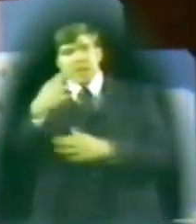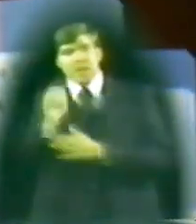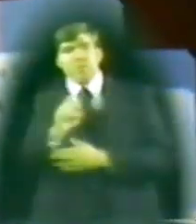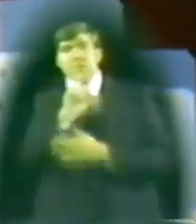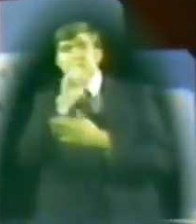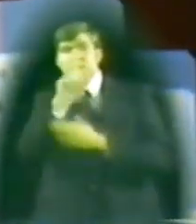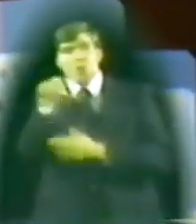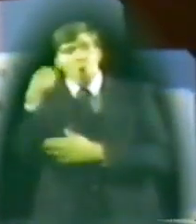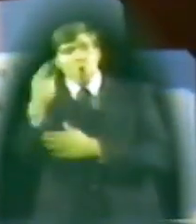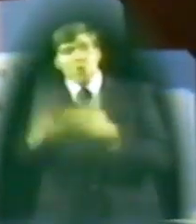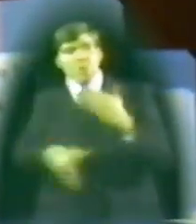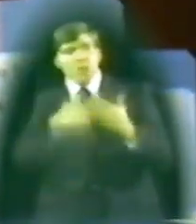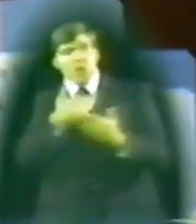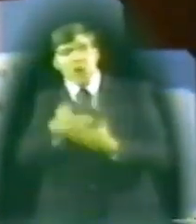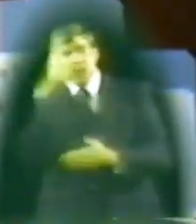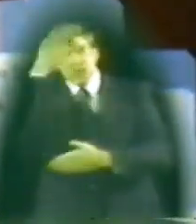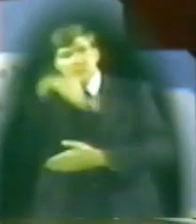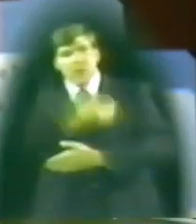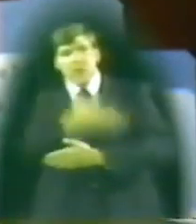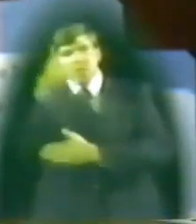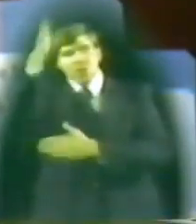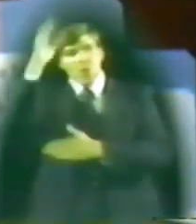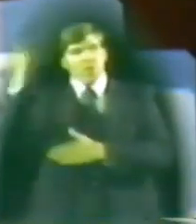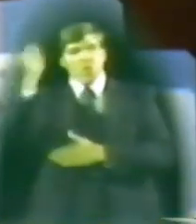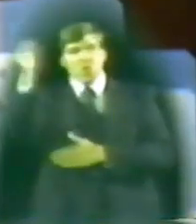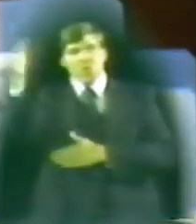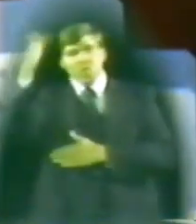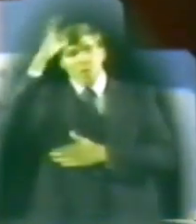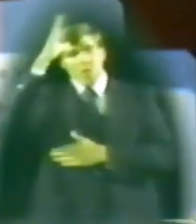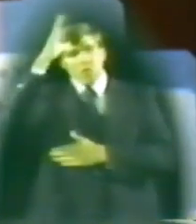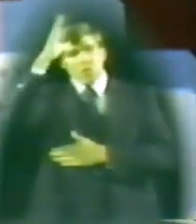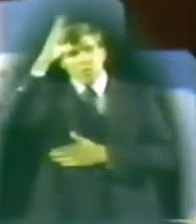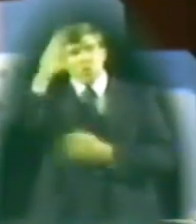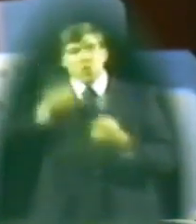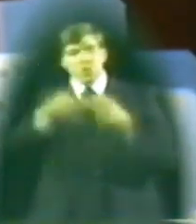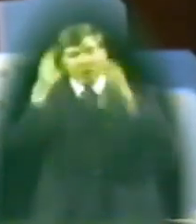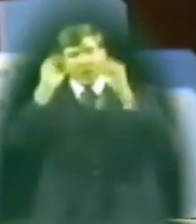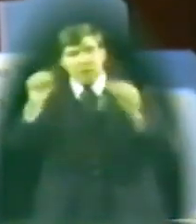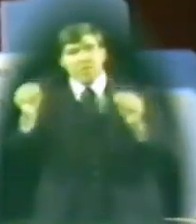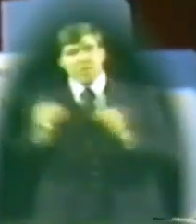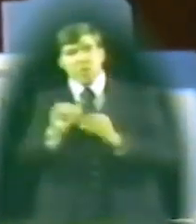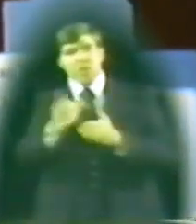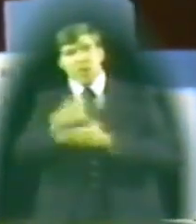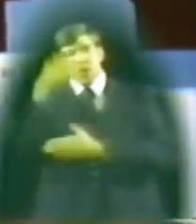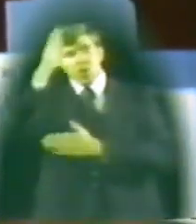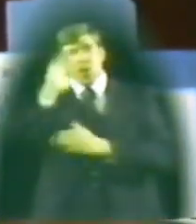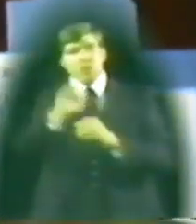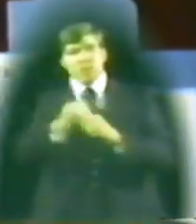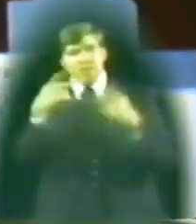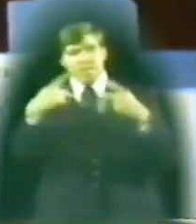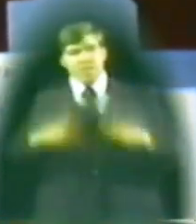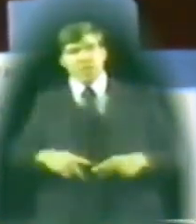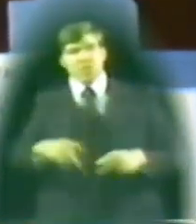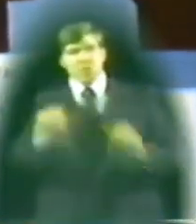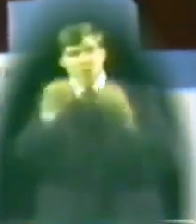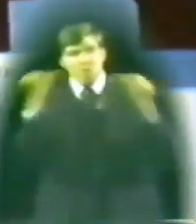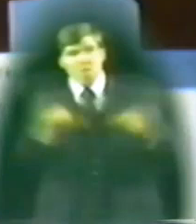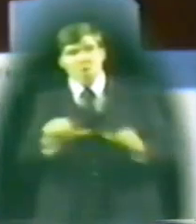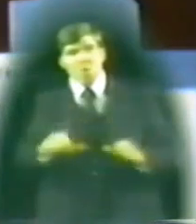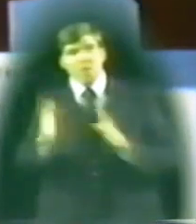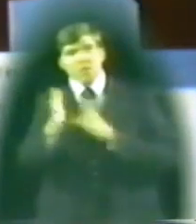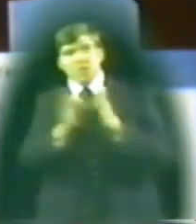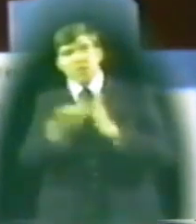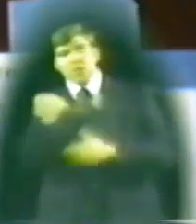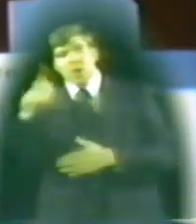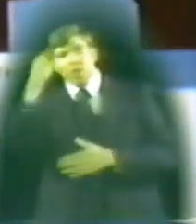the literal, only begotten Son of God the Eternal Father. To teach further that God was in the physical form of Jesus and other men, he